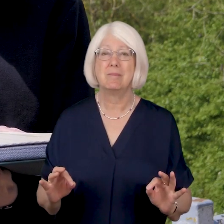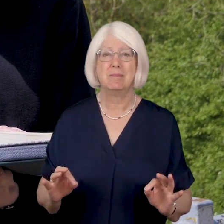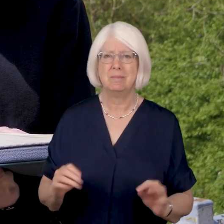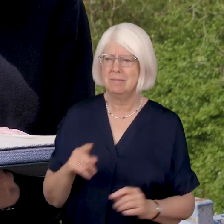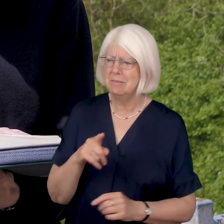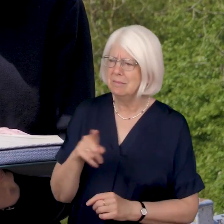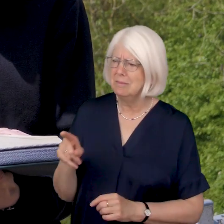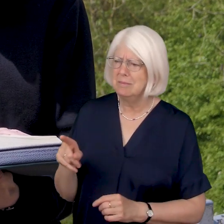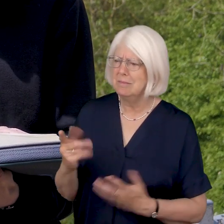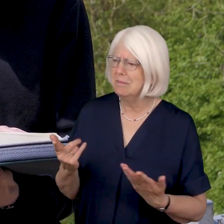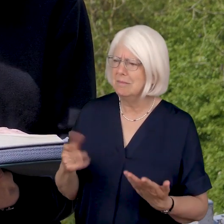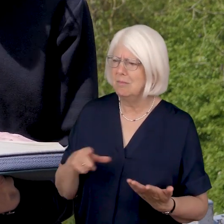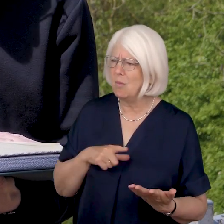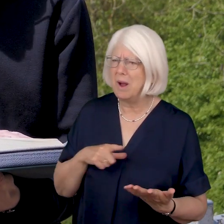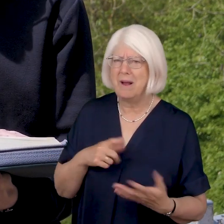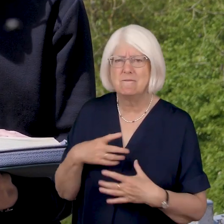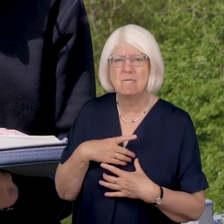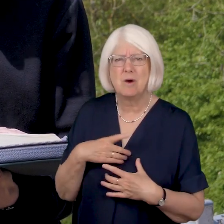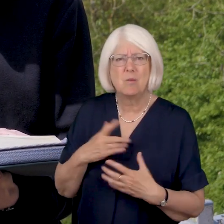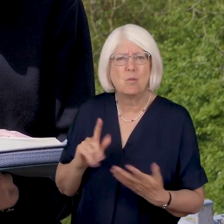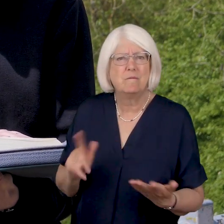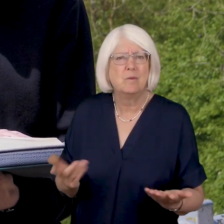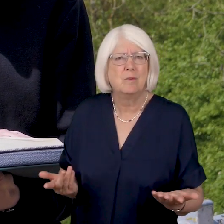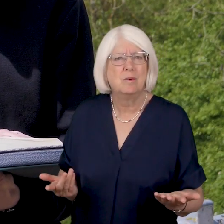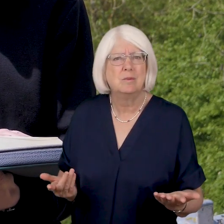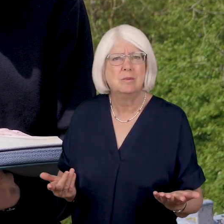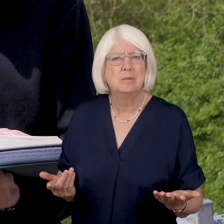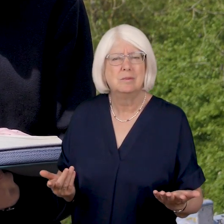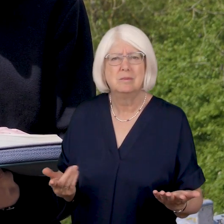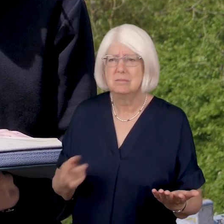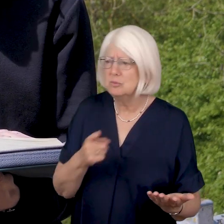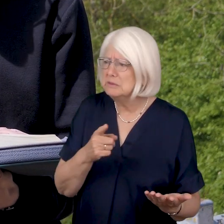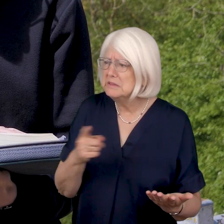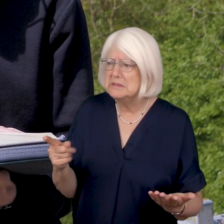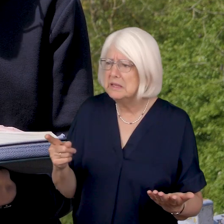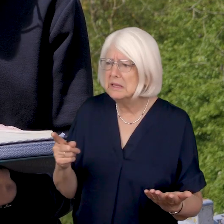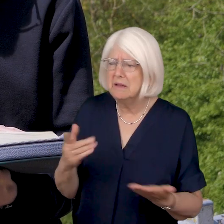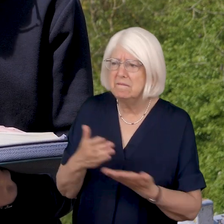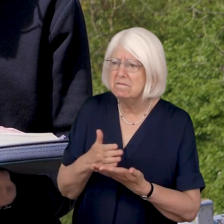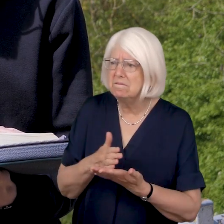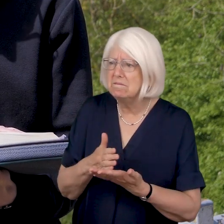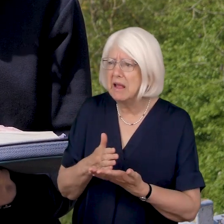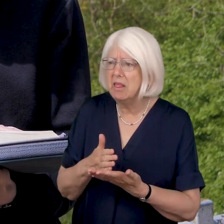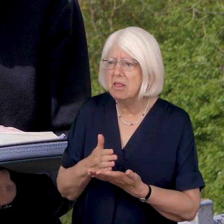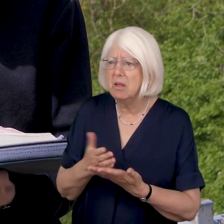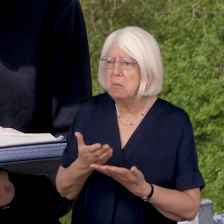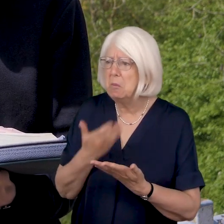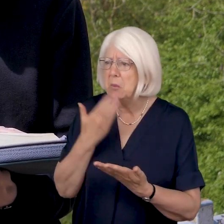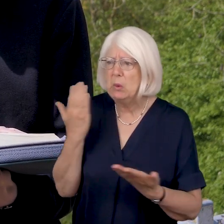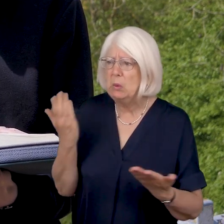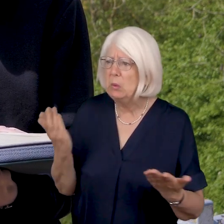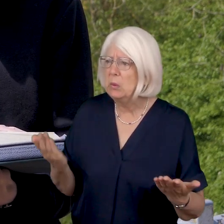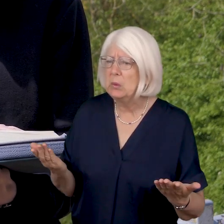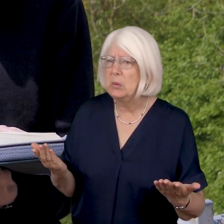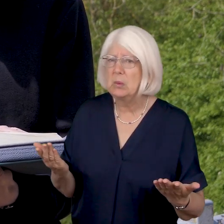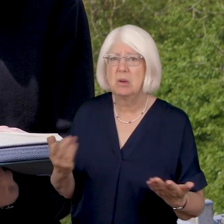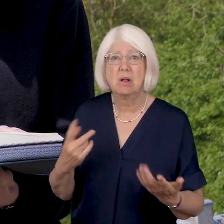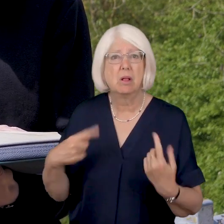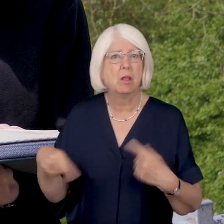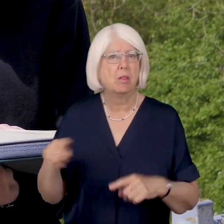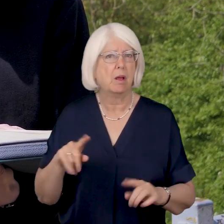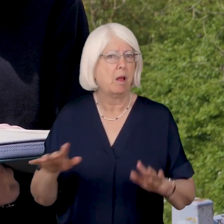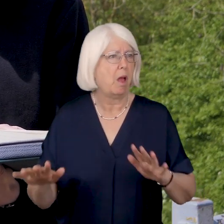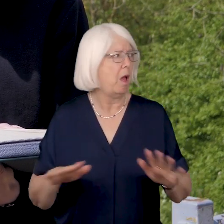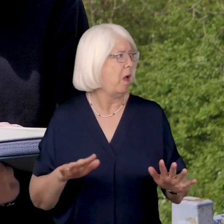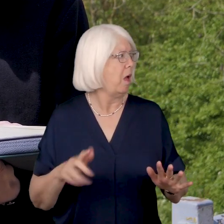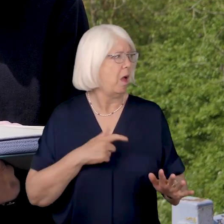He said to his disciples, "Why are you so afraid? Do you still have no faith?" They were terrified